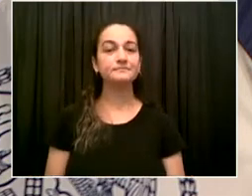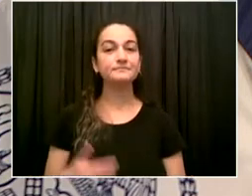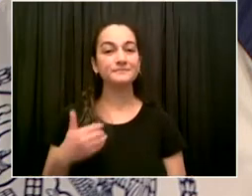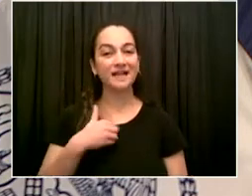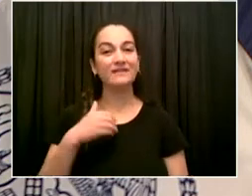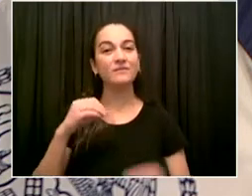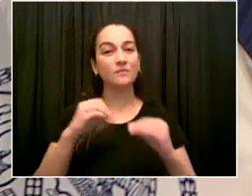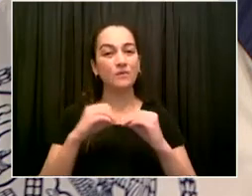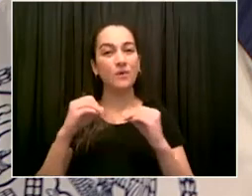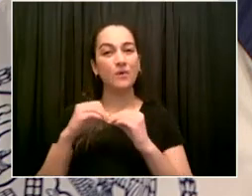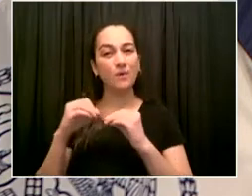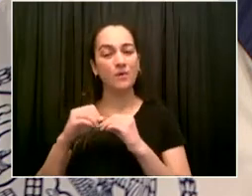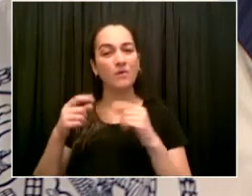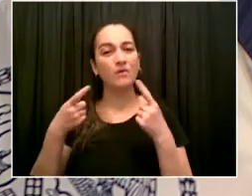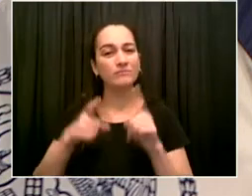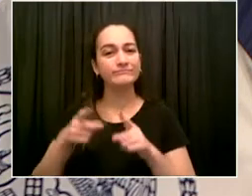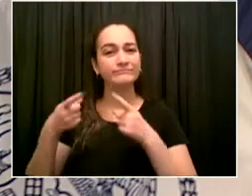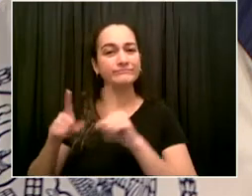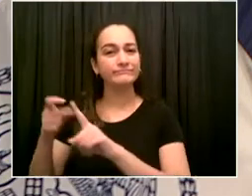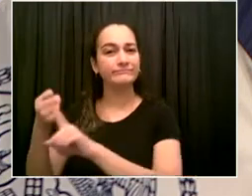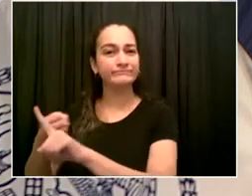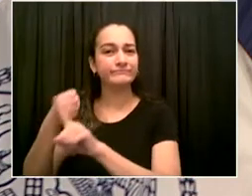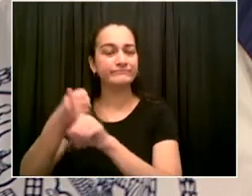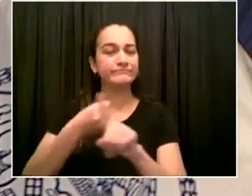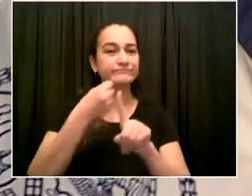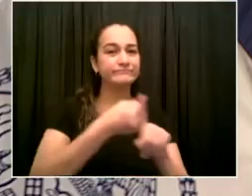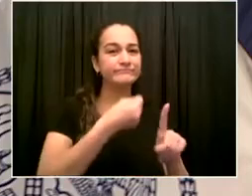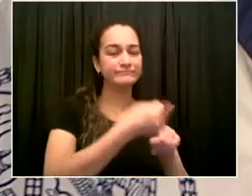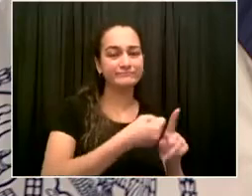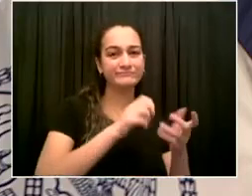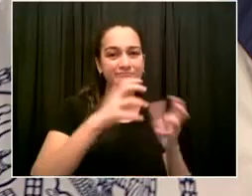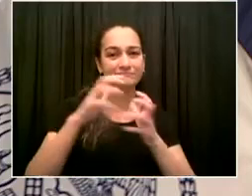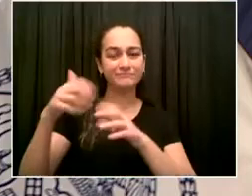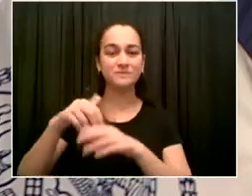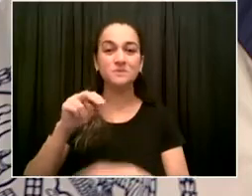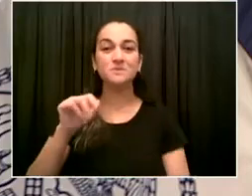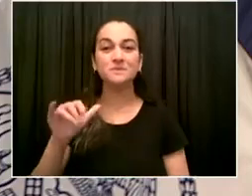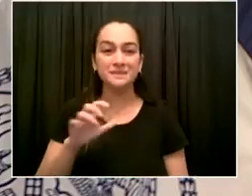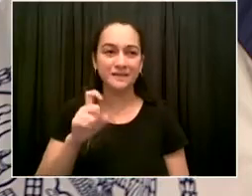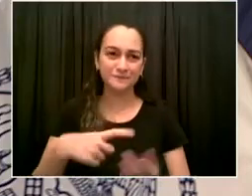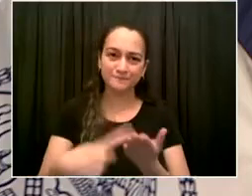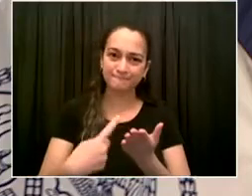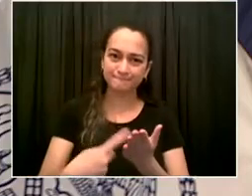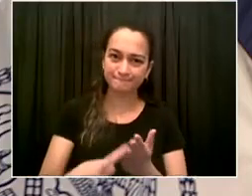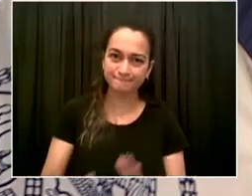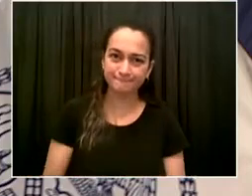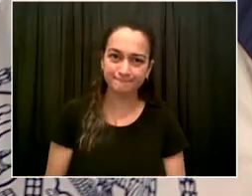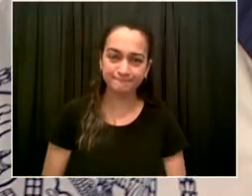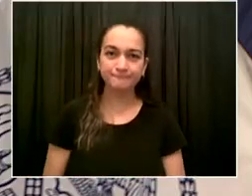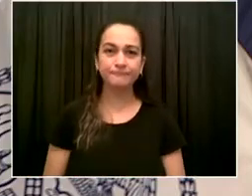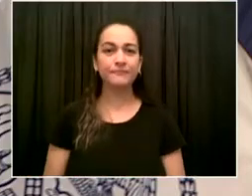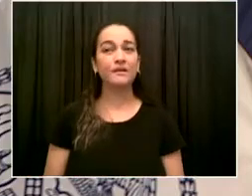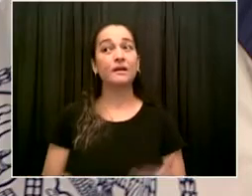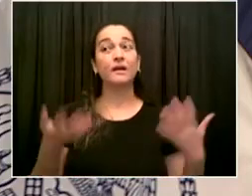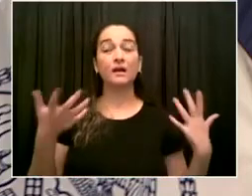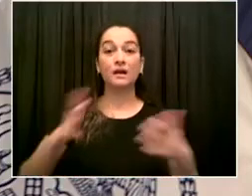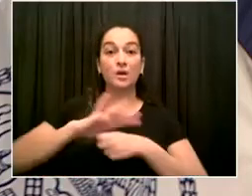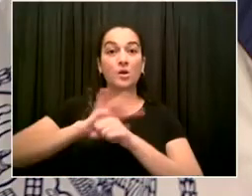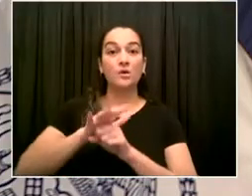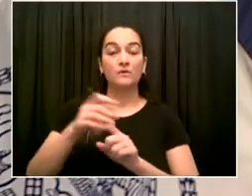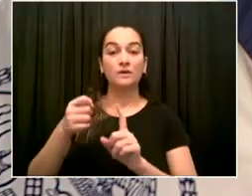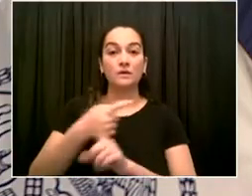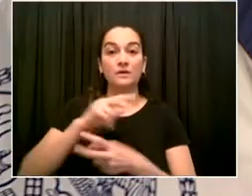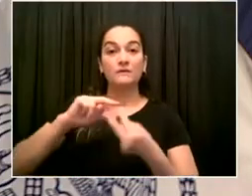there's a lot of things thrown at us like the Delta variant here and the horrible challenges people in Haiti are experiencing. But there's also a lot of